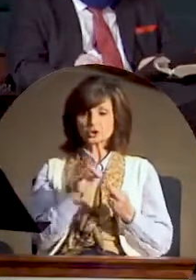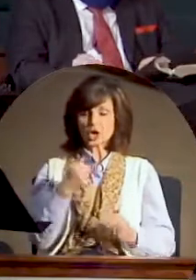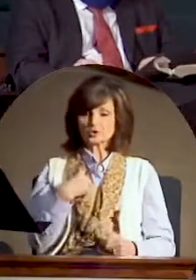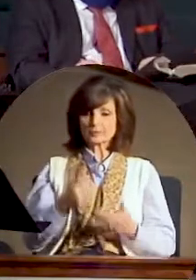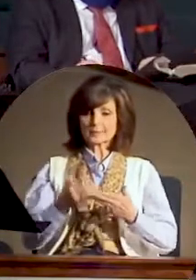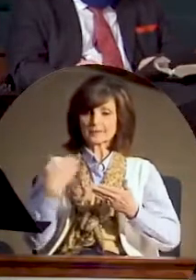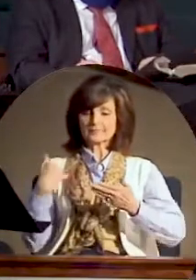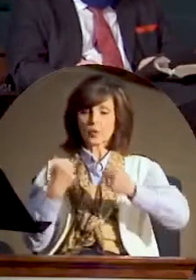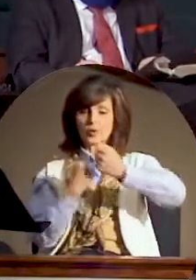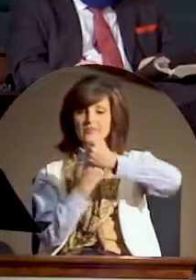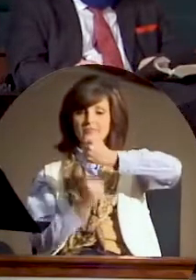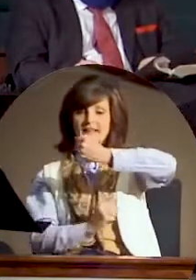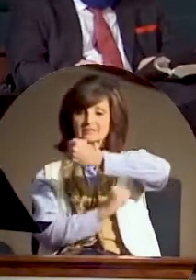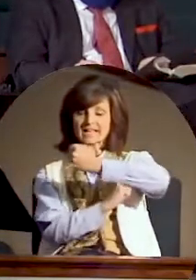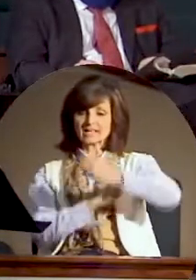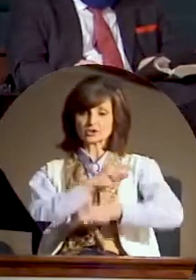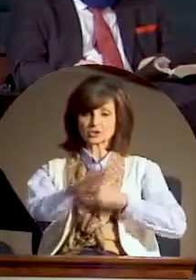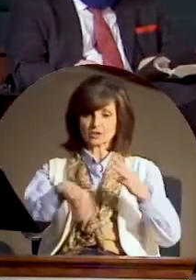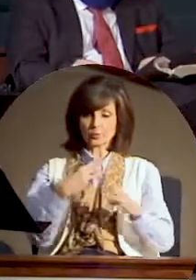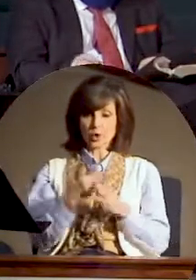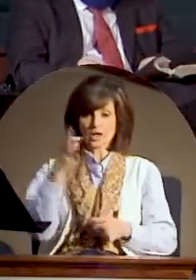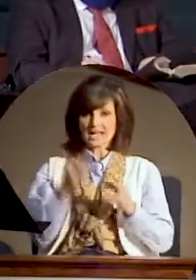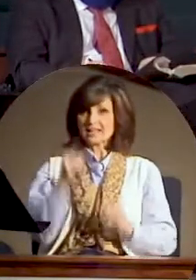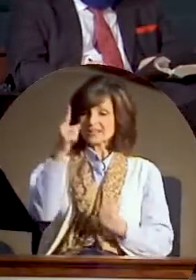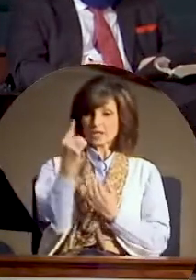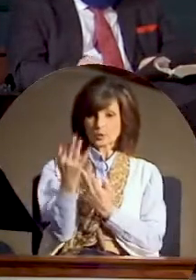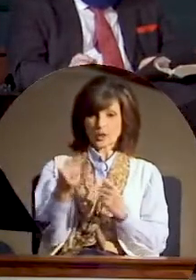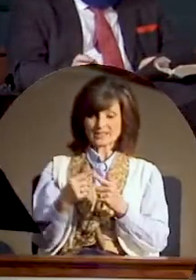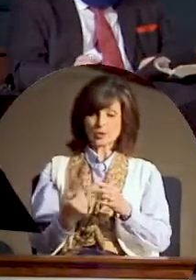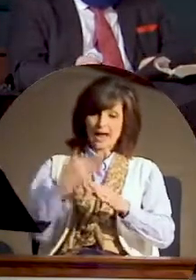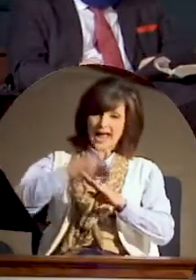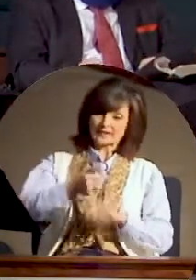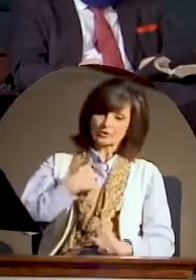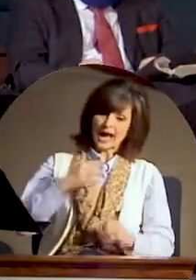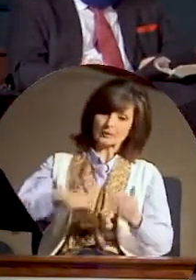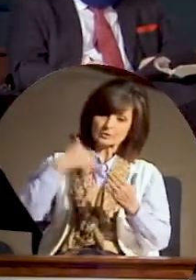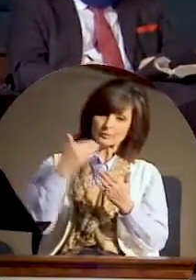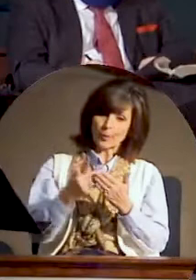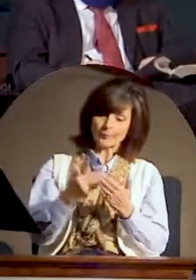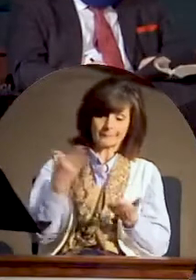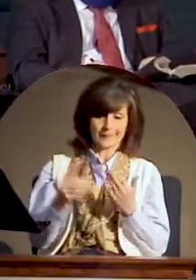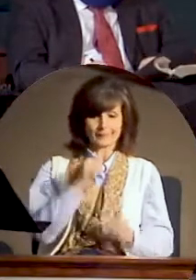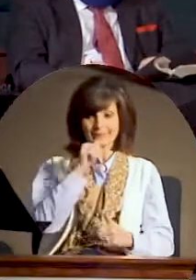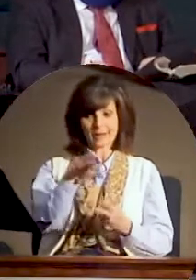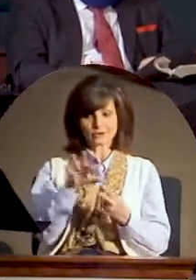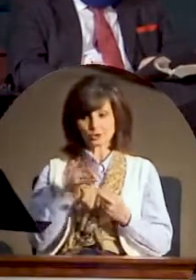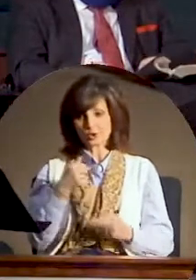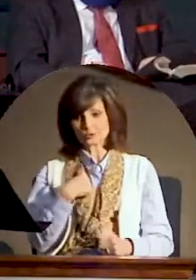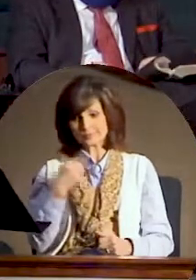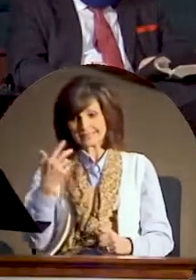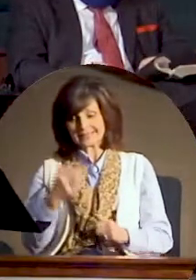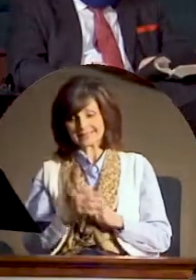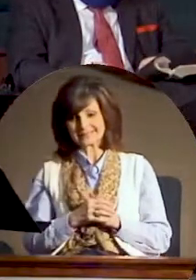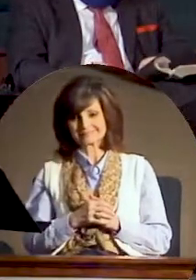before the foundation of the world, because if He'd have waited till after I was born, He probably wouldn't have chose me. Neither would He